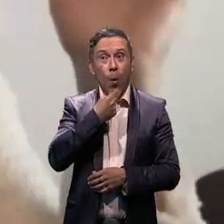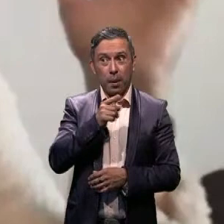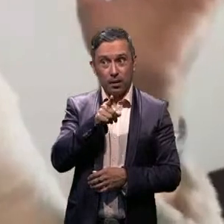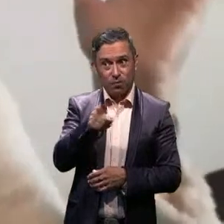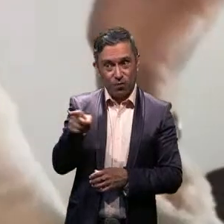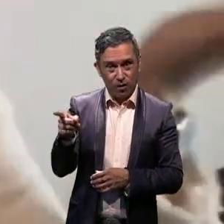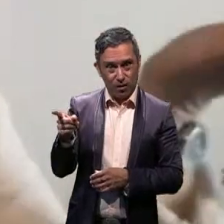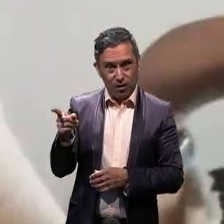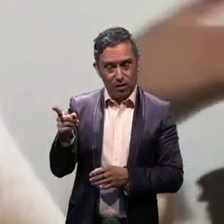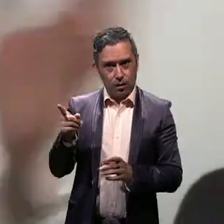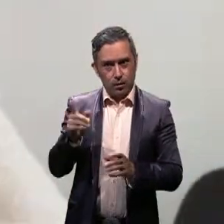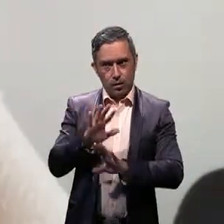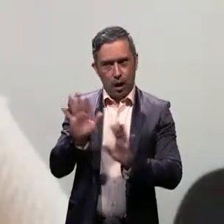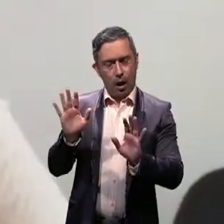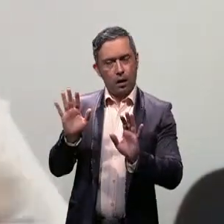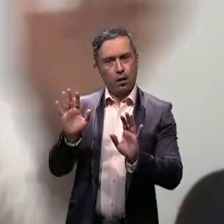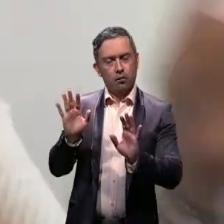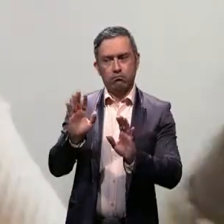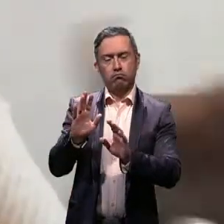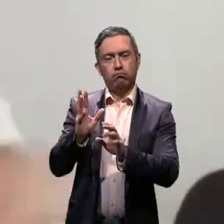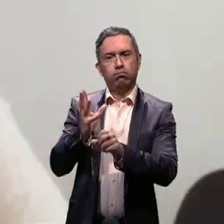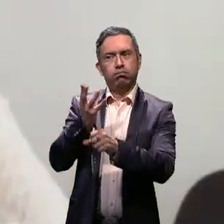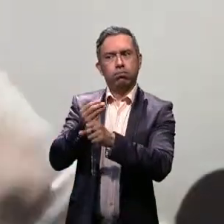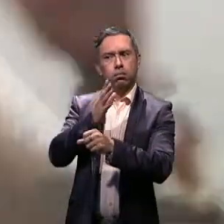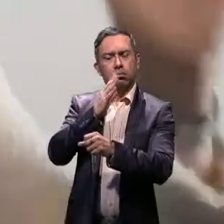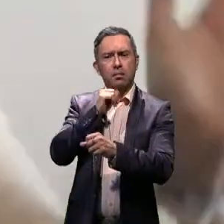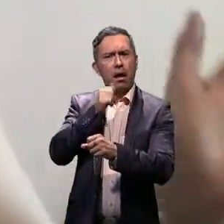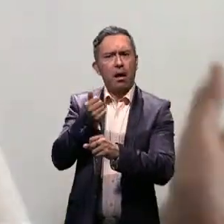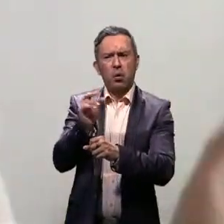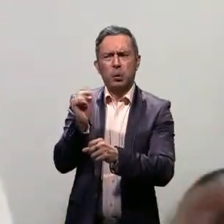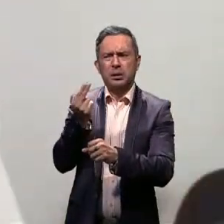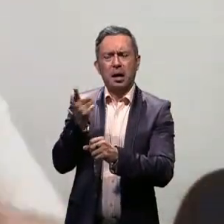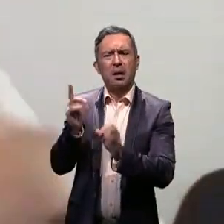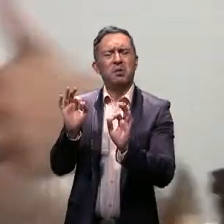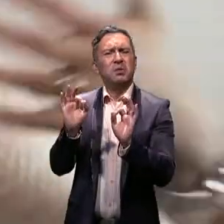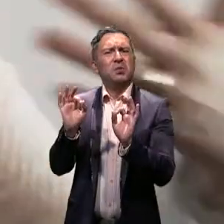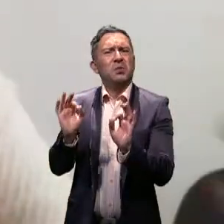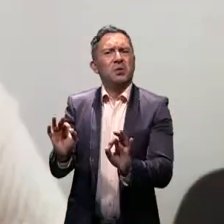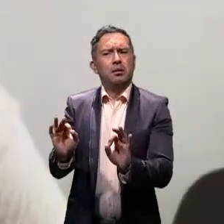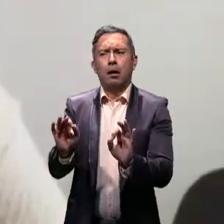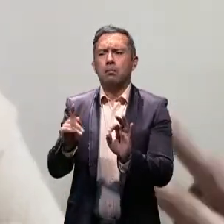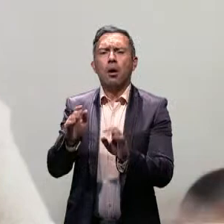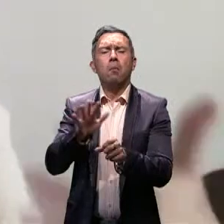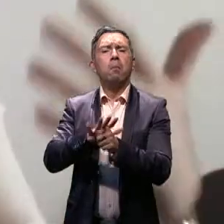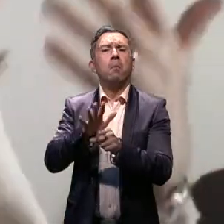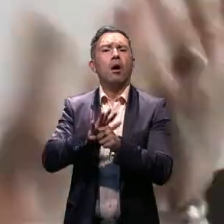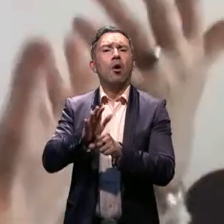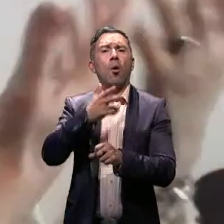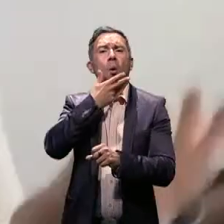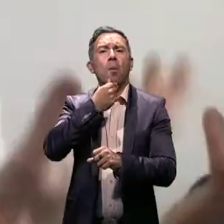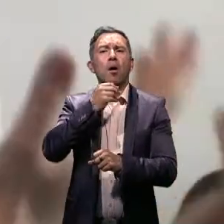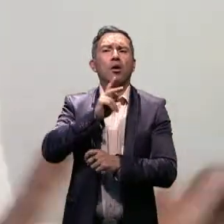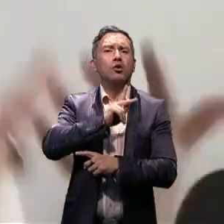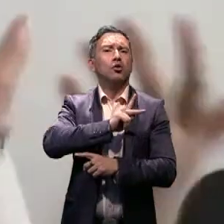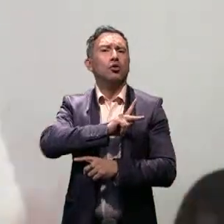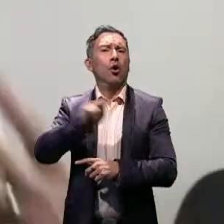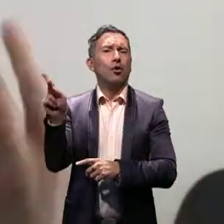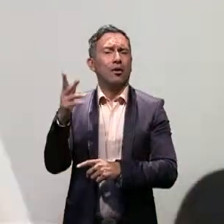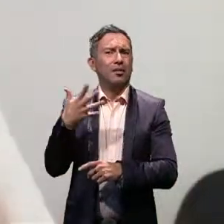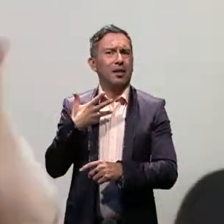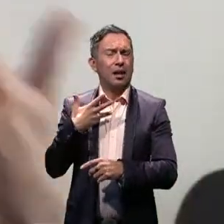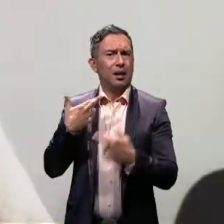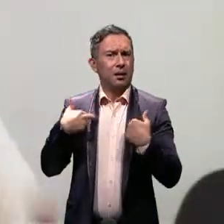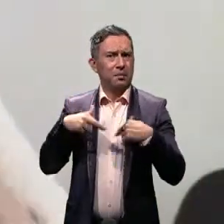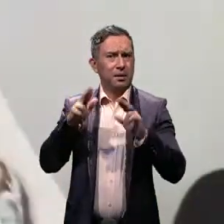men representation is perfect, very well achieved, intersectional, that or cross-sectional,